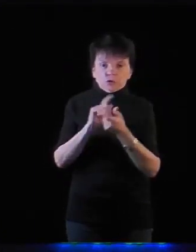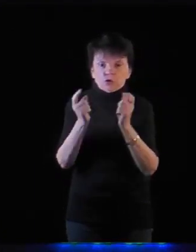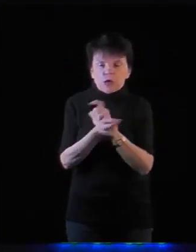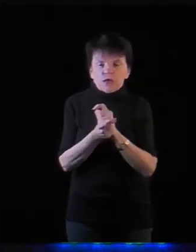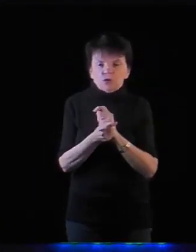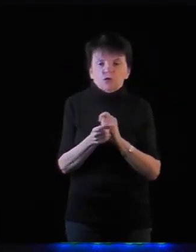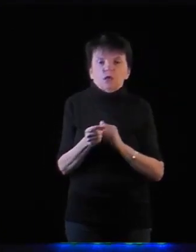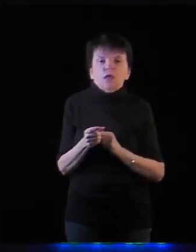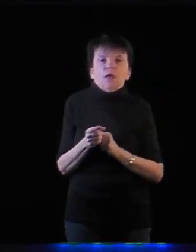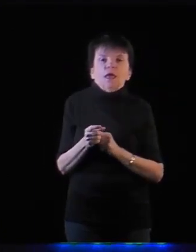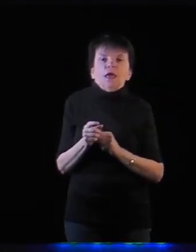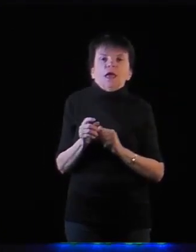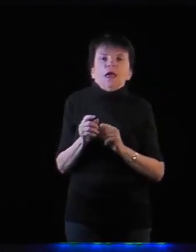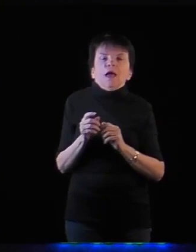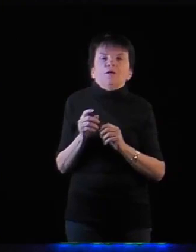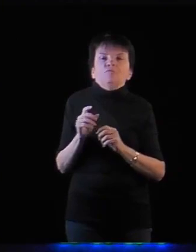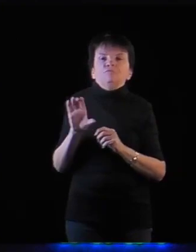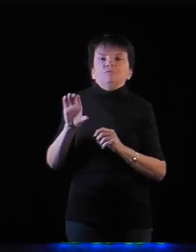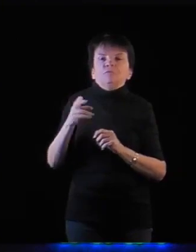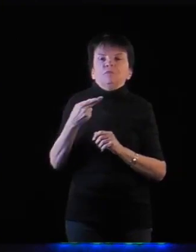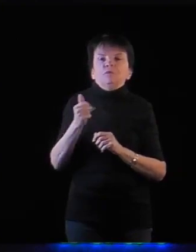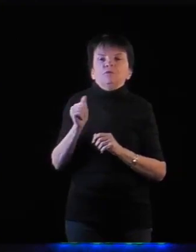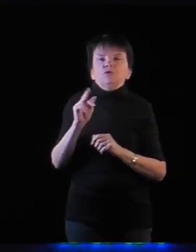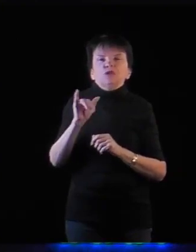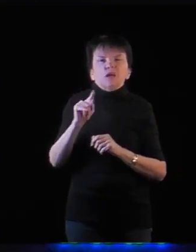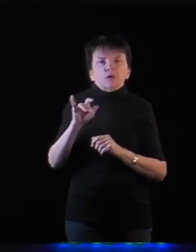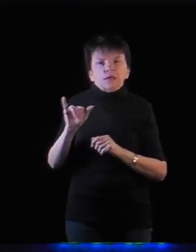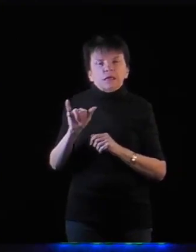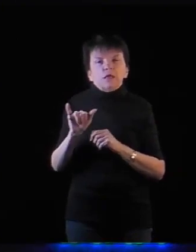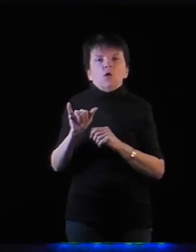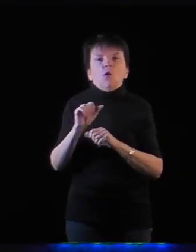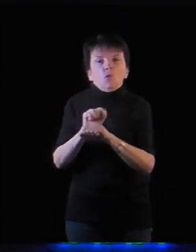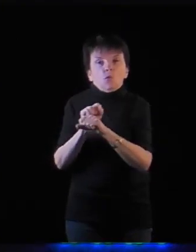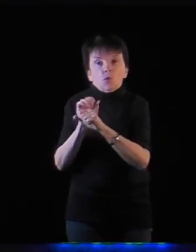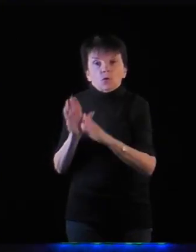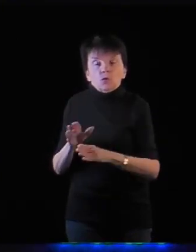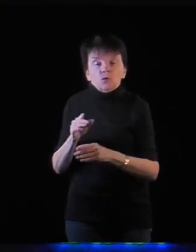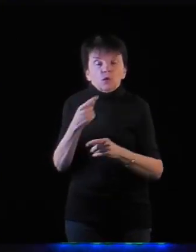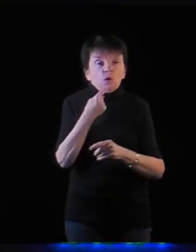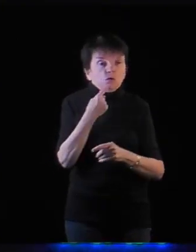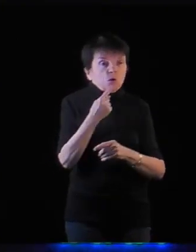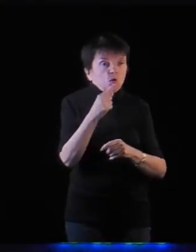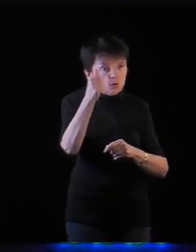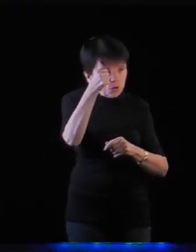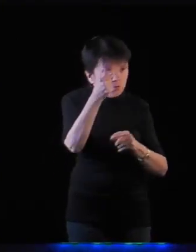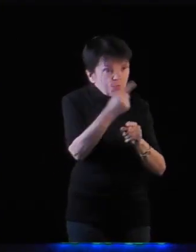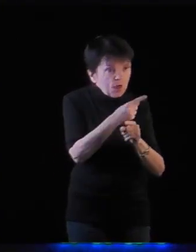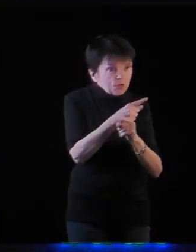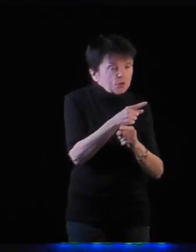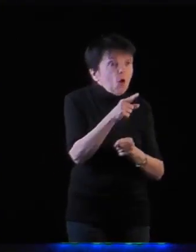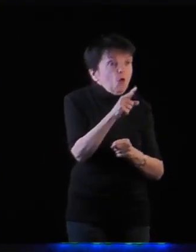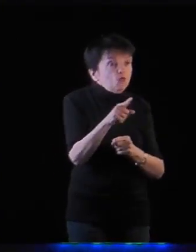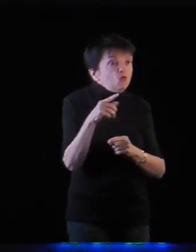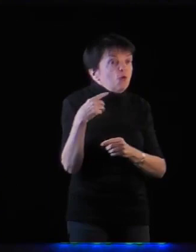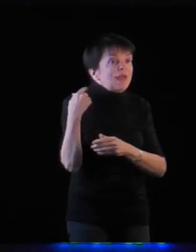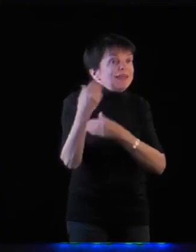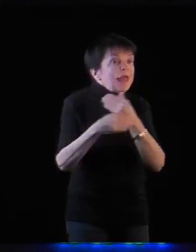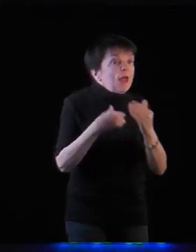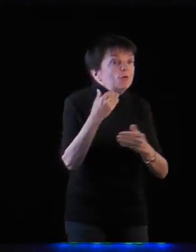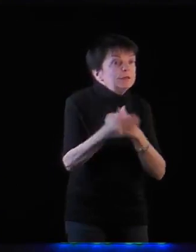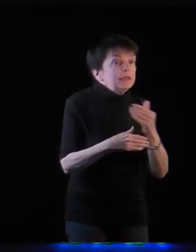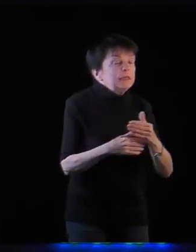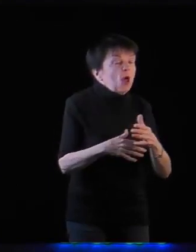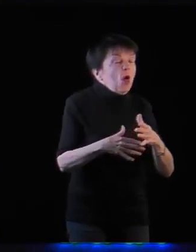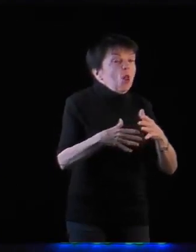workers informed the brothers that they had inherited a substantial portion of their